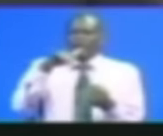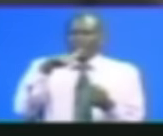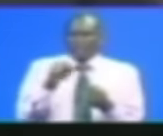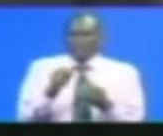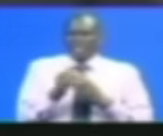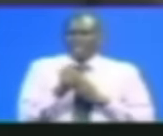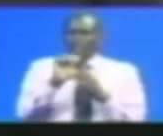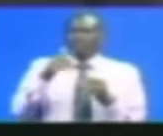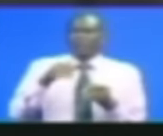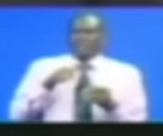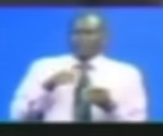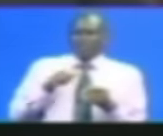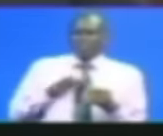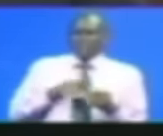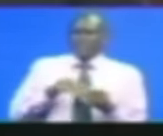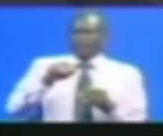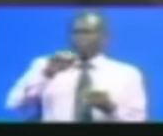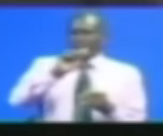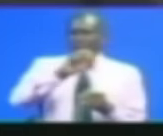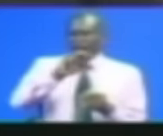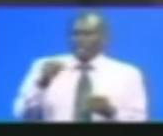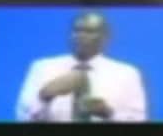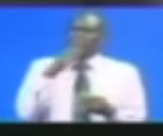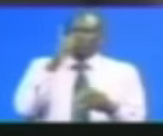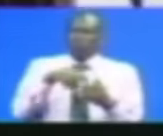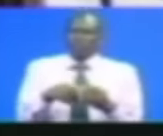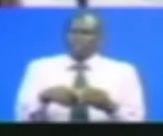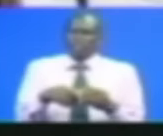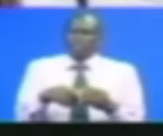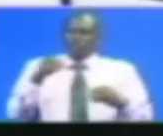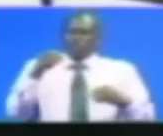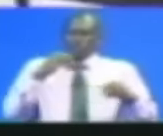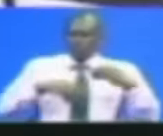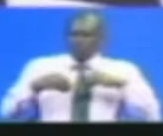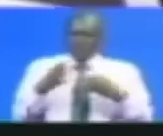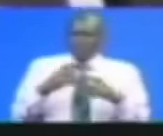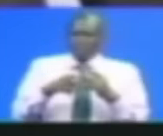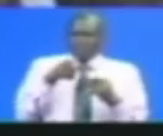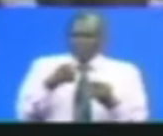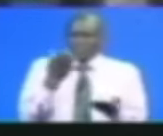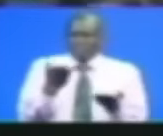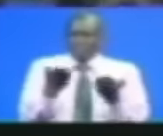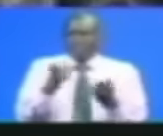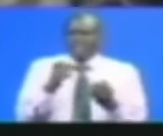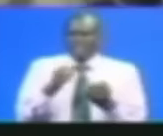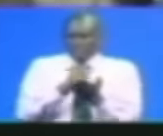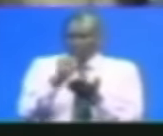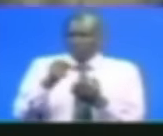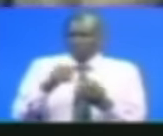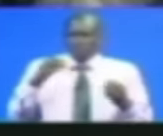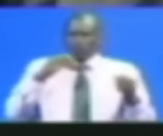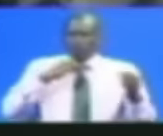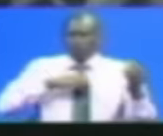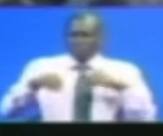na ule mama Waiguru, sisi tumesema kumetokea wizi. But it is perhaps his reference to the scandal